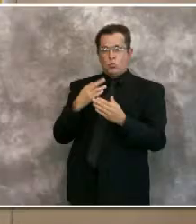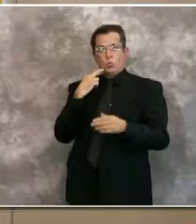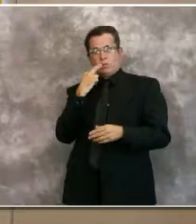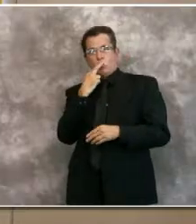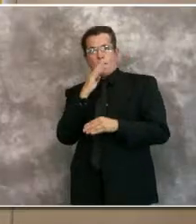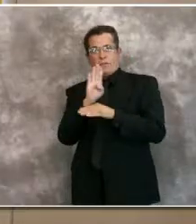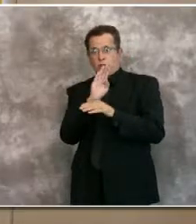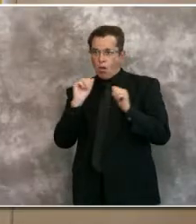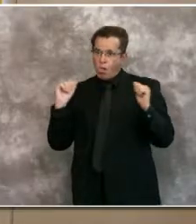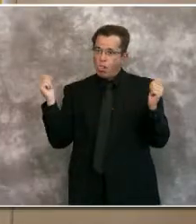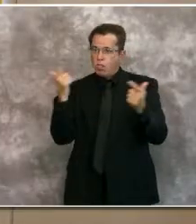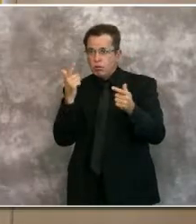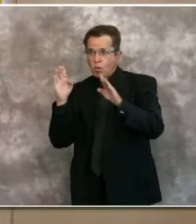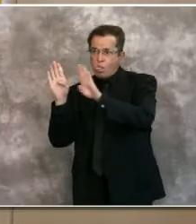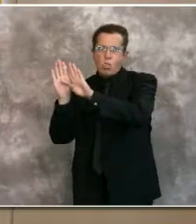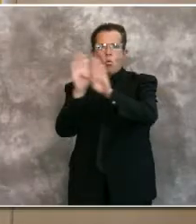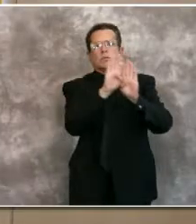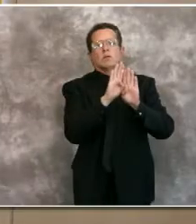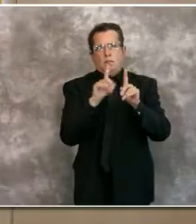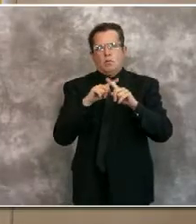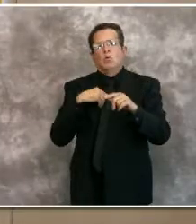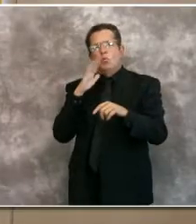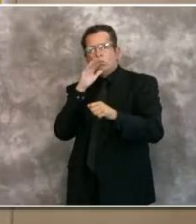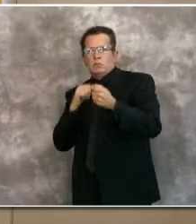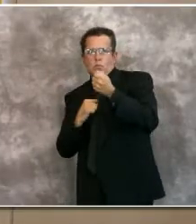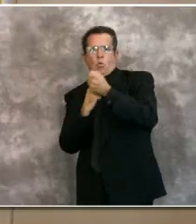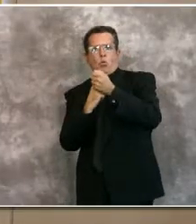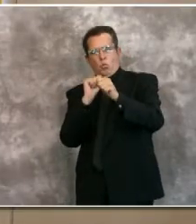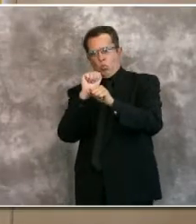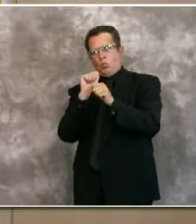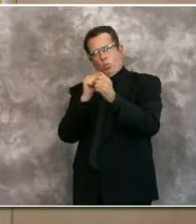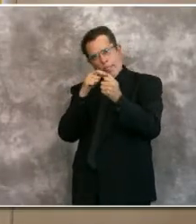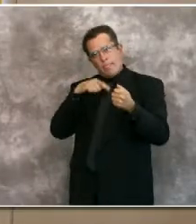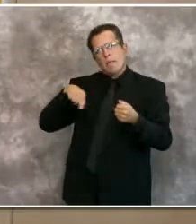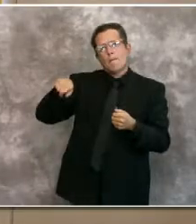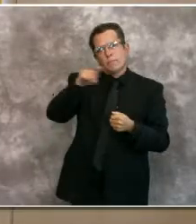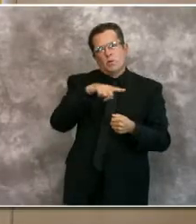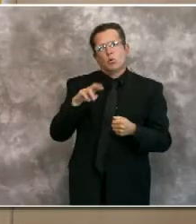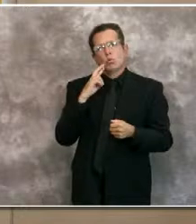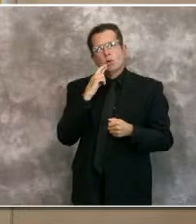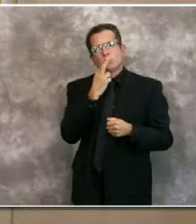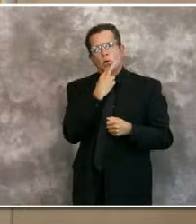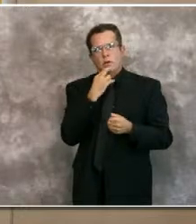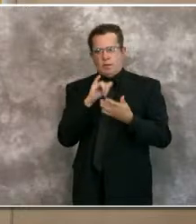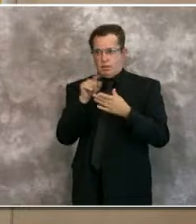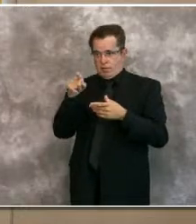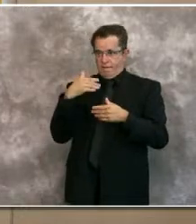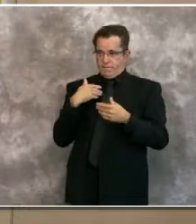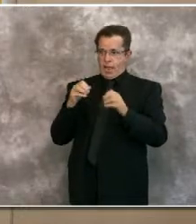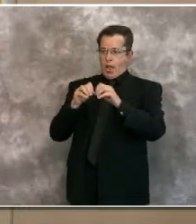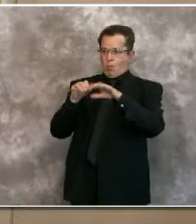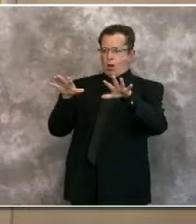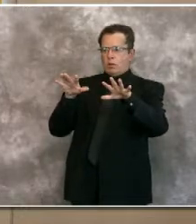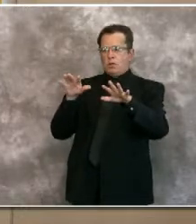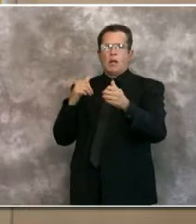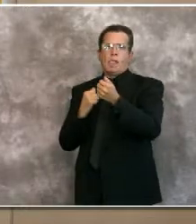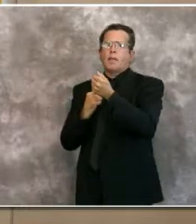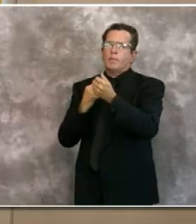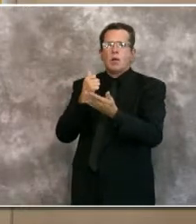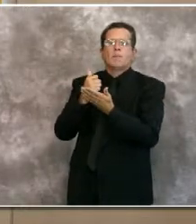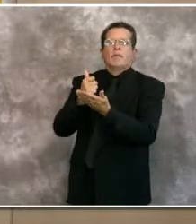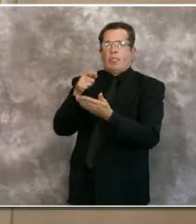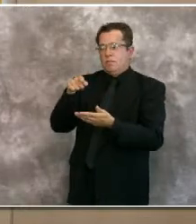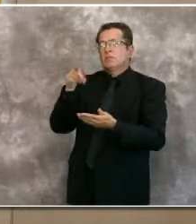restaurant industry, but we would work with those restaurants that have associated outbreaks, and they would be